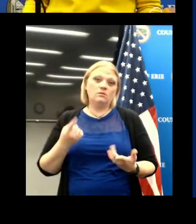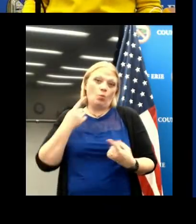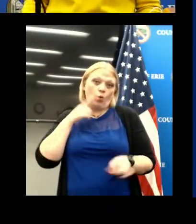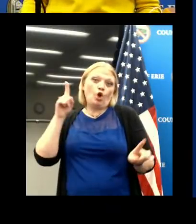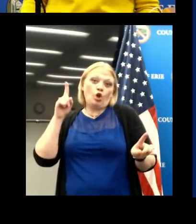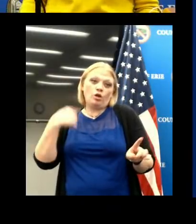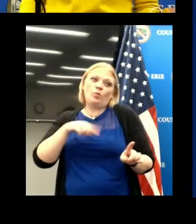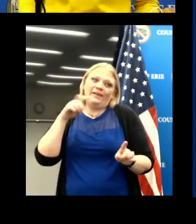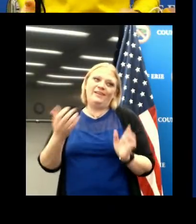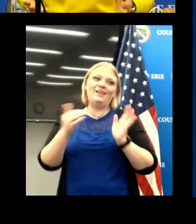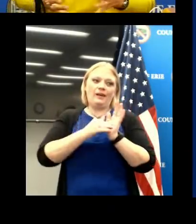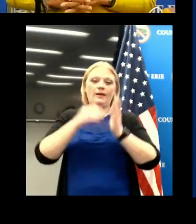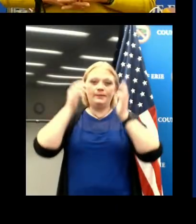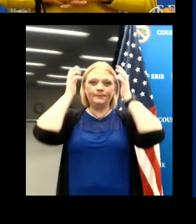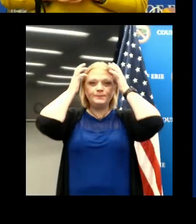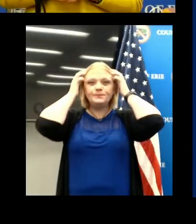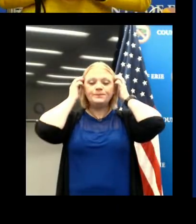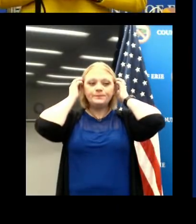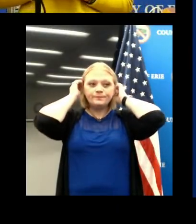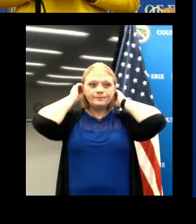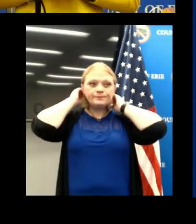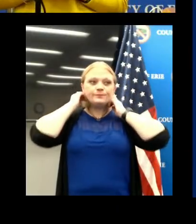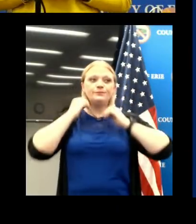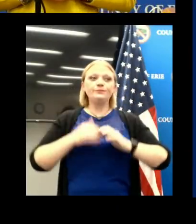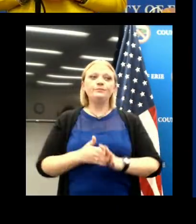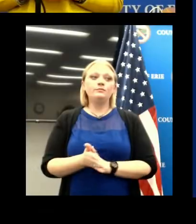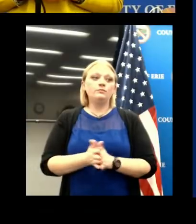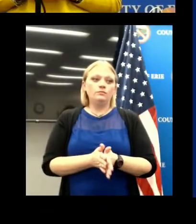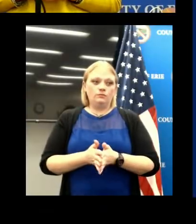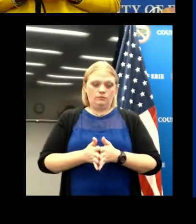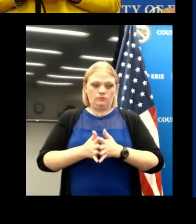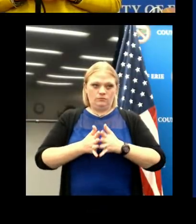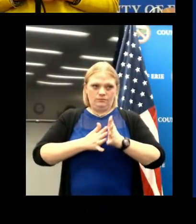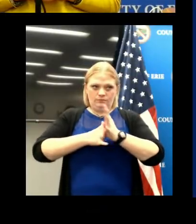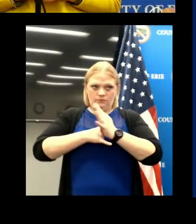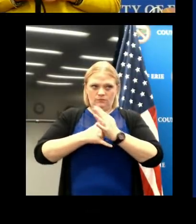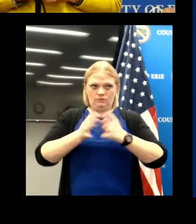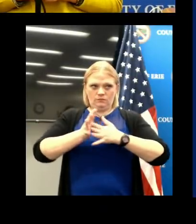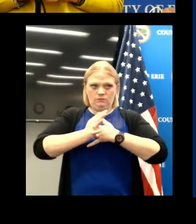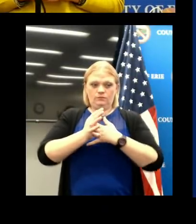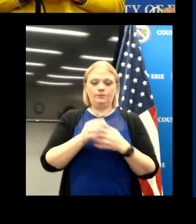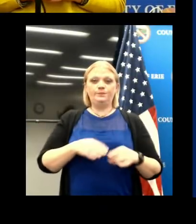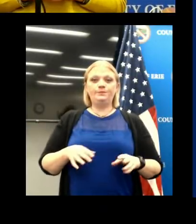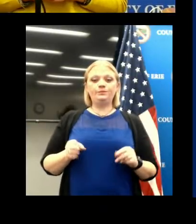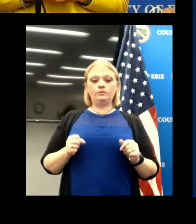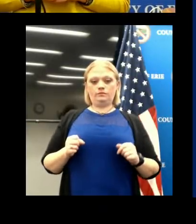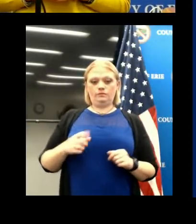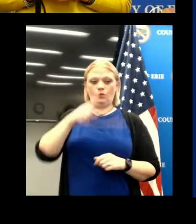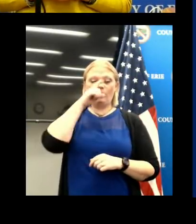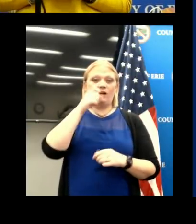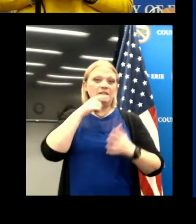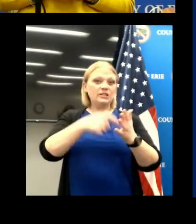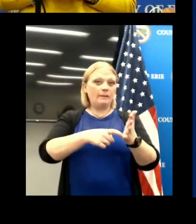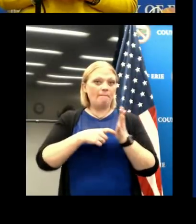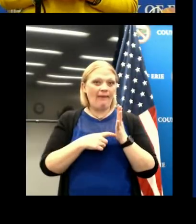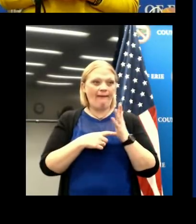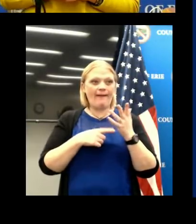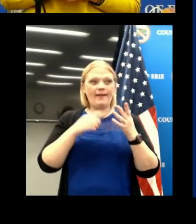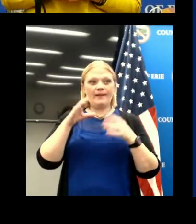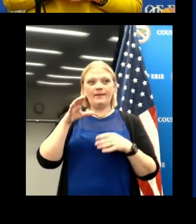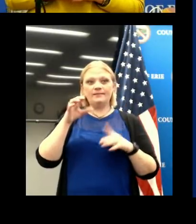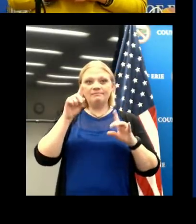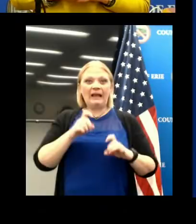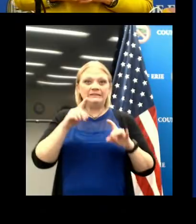again. So, because of all the demand in testing and all the cases and all the people